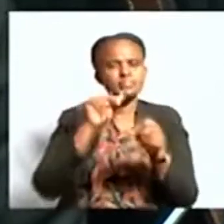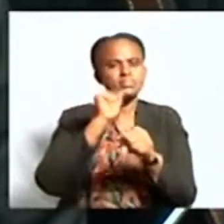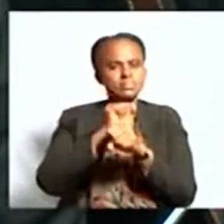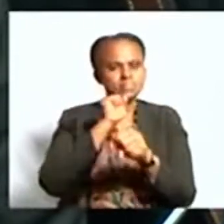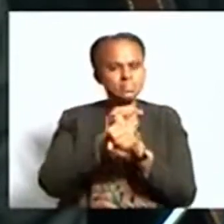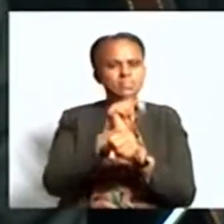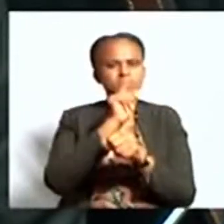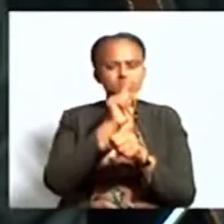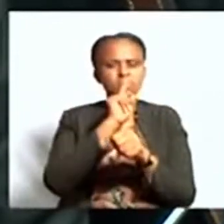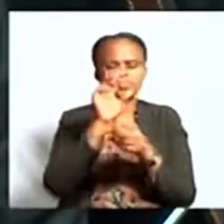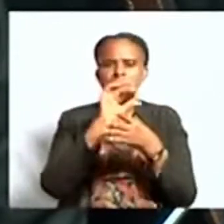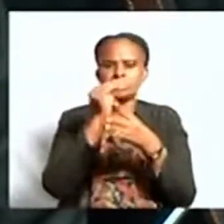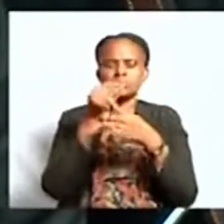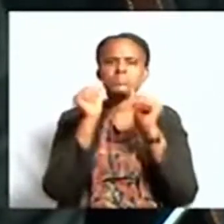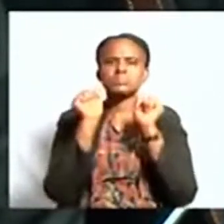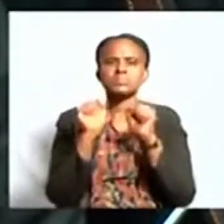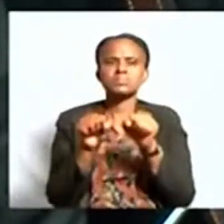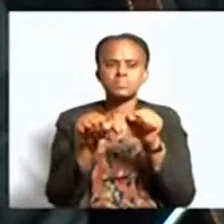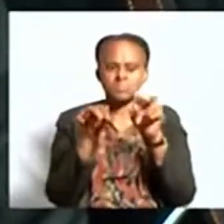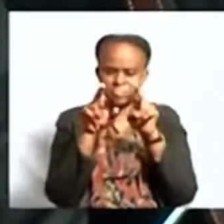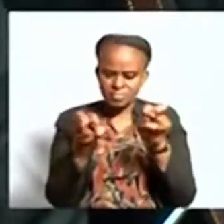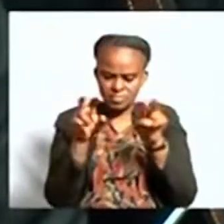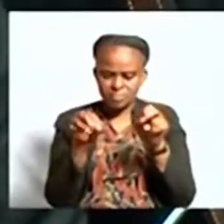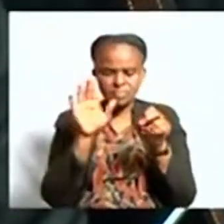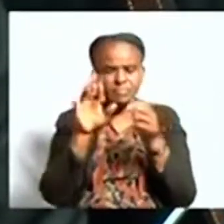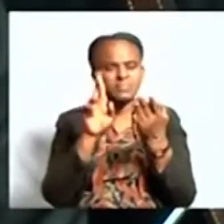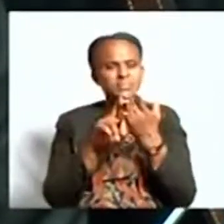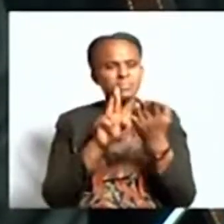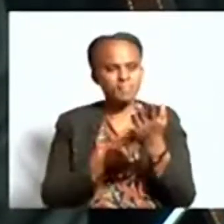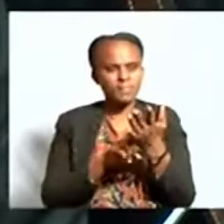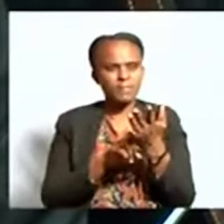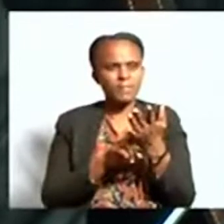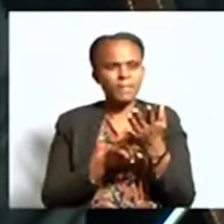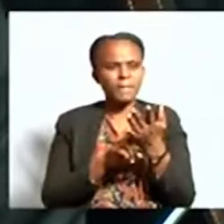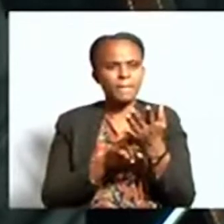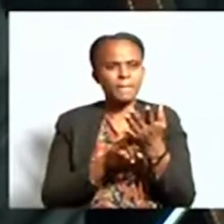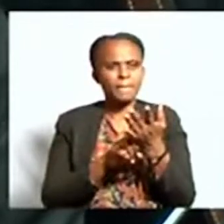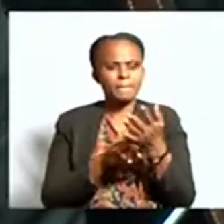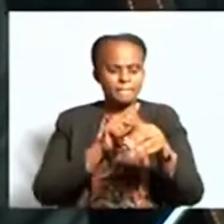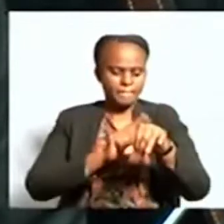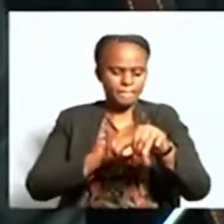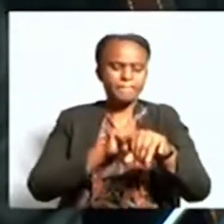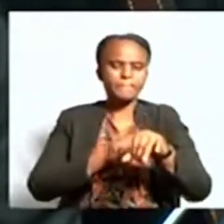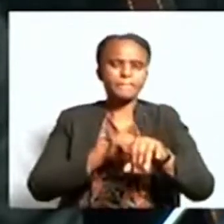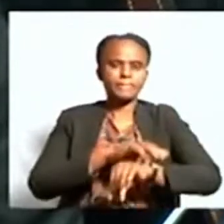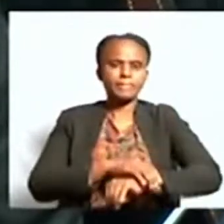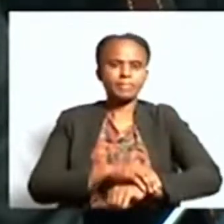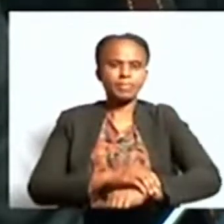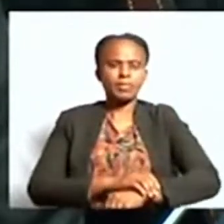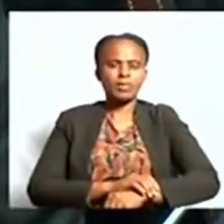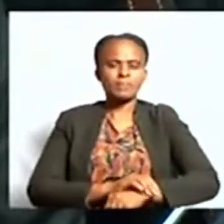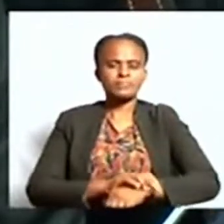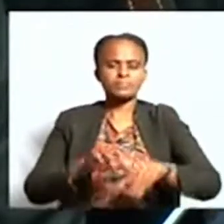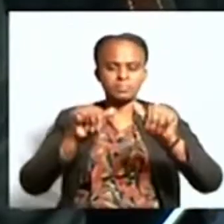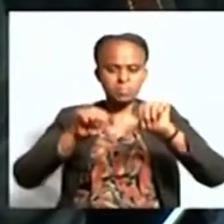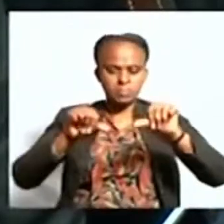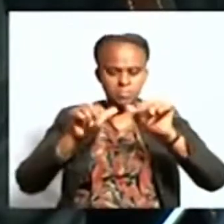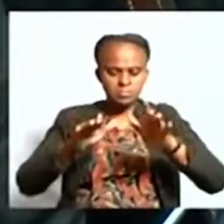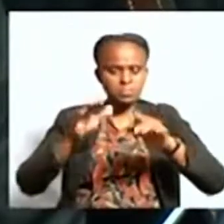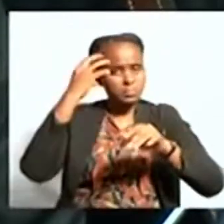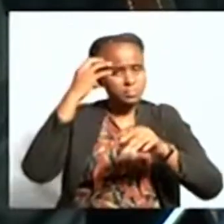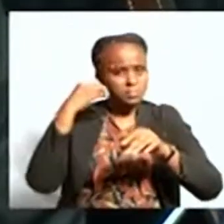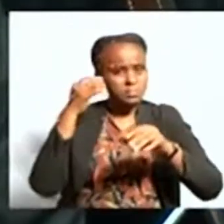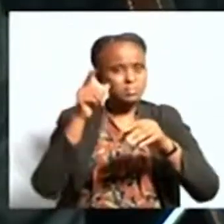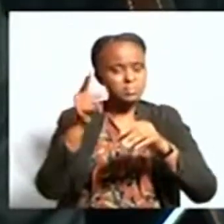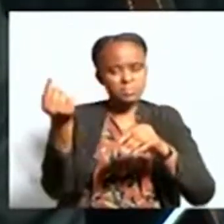or they should have been able to scrutinize their records, so that by the time the Auditor General's office were coming